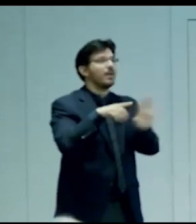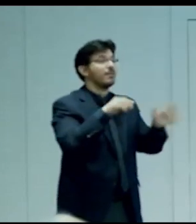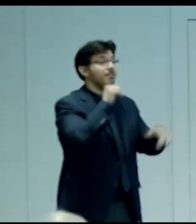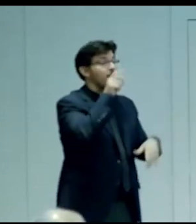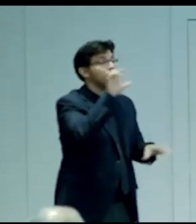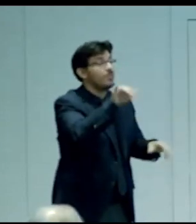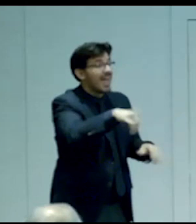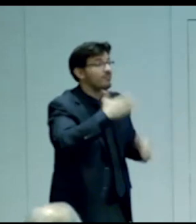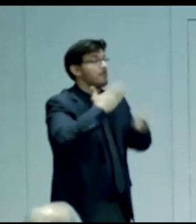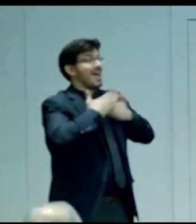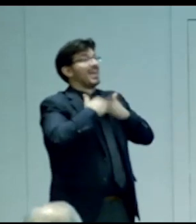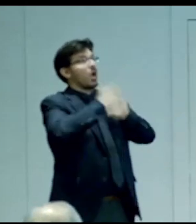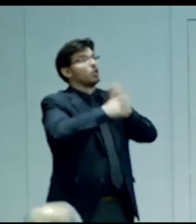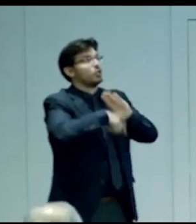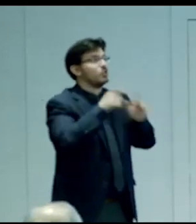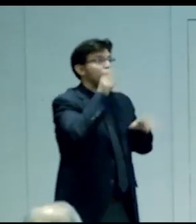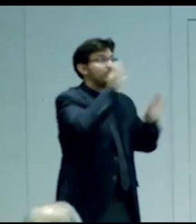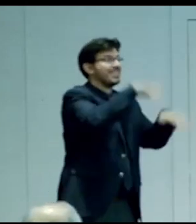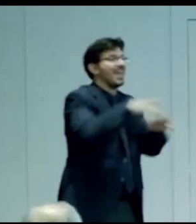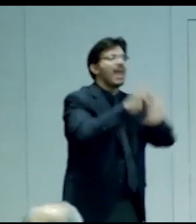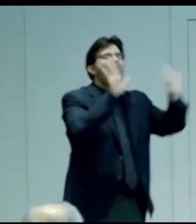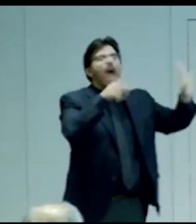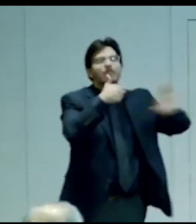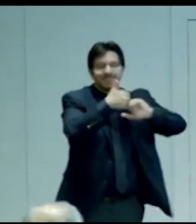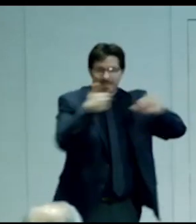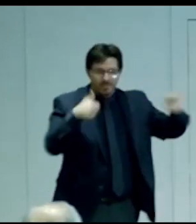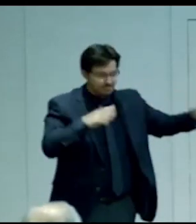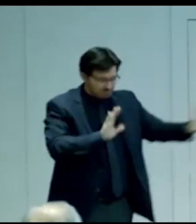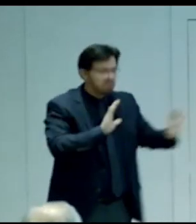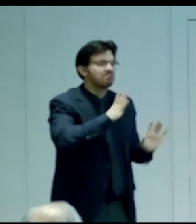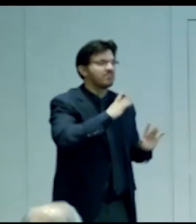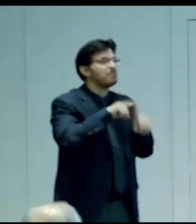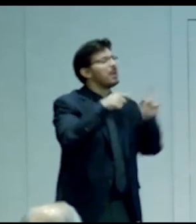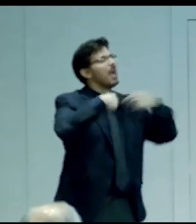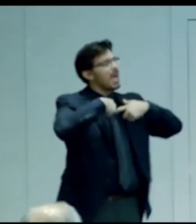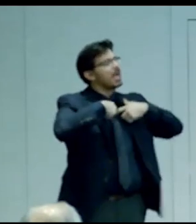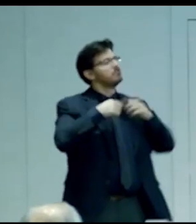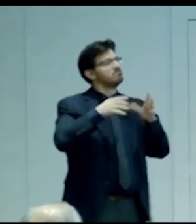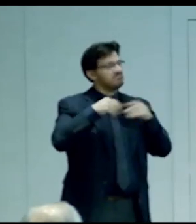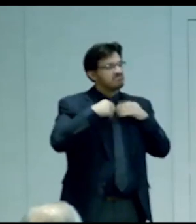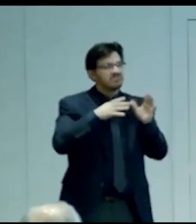same attitude, but that's another story. I